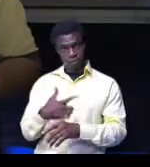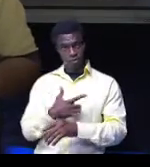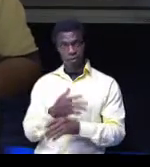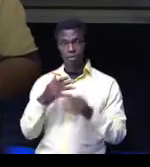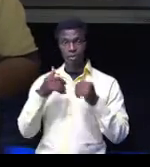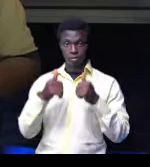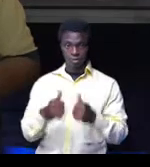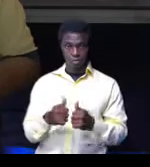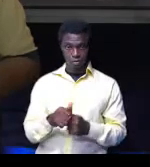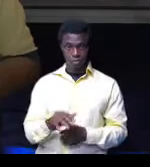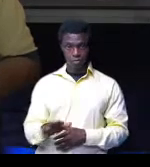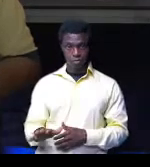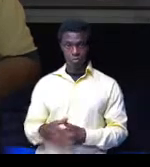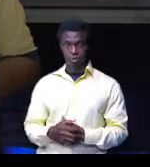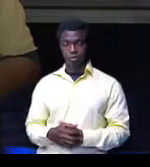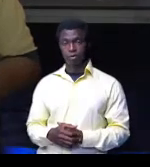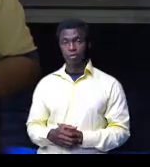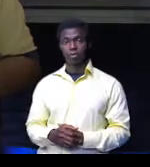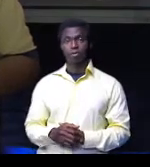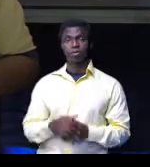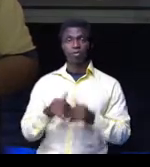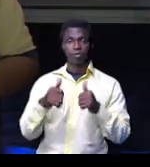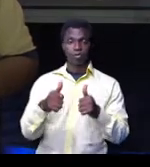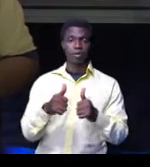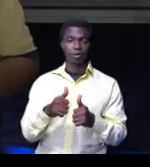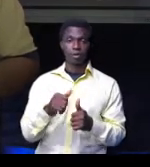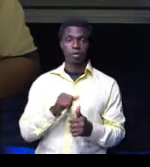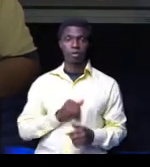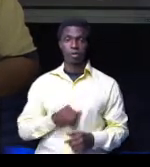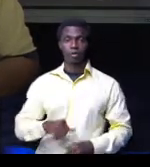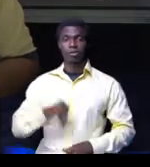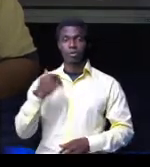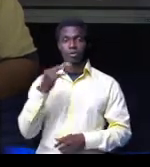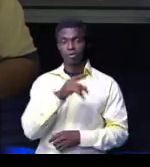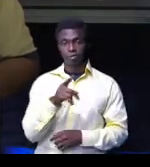lesson. Good job, children. Well done. I am proud of you.